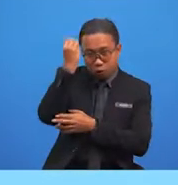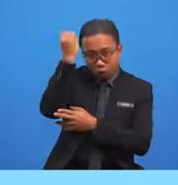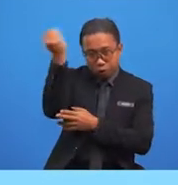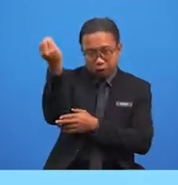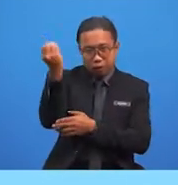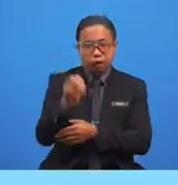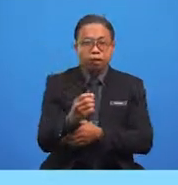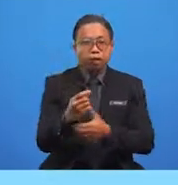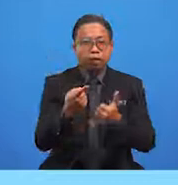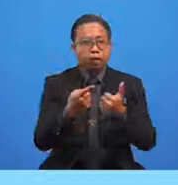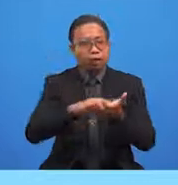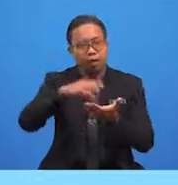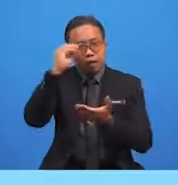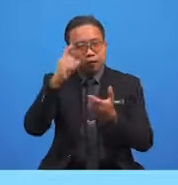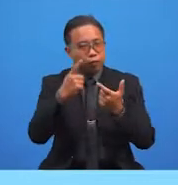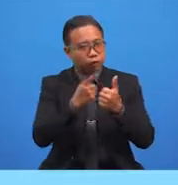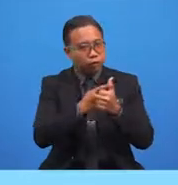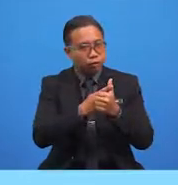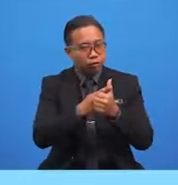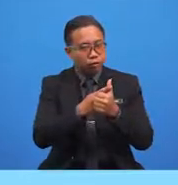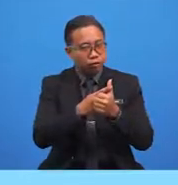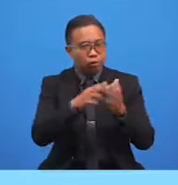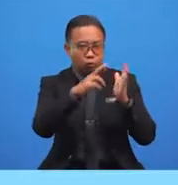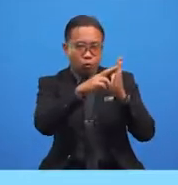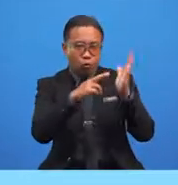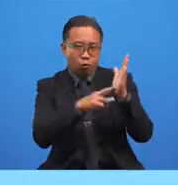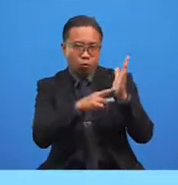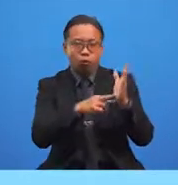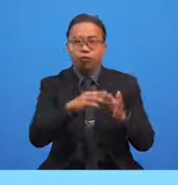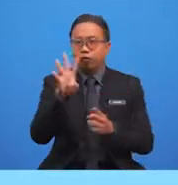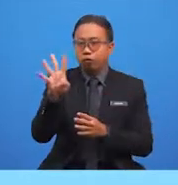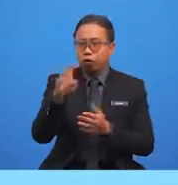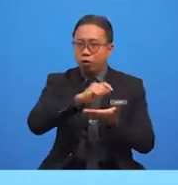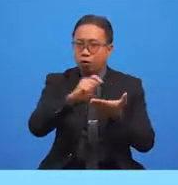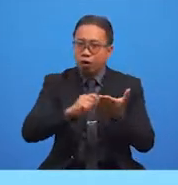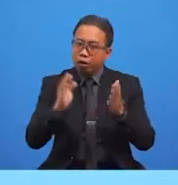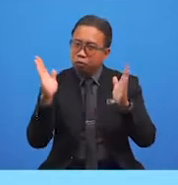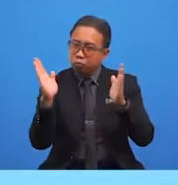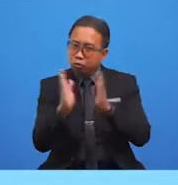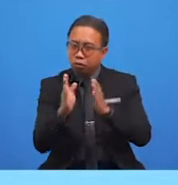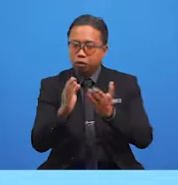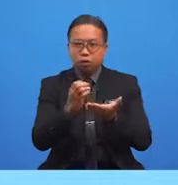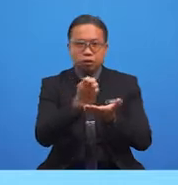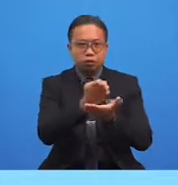learn first conditional rules, and write a short essay of